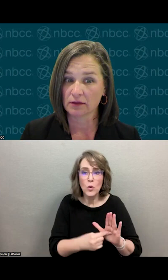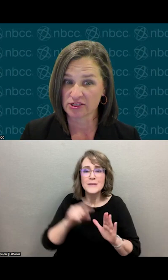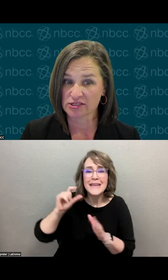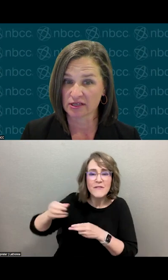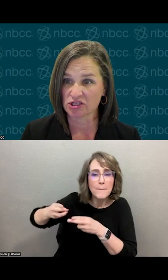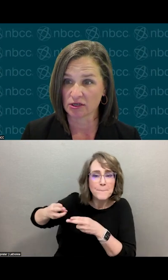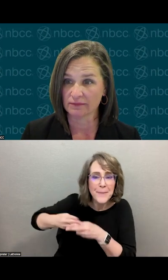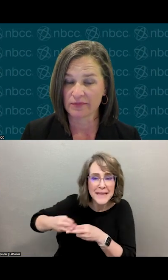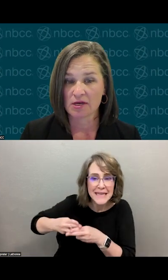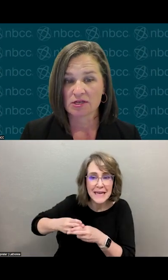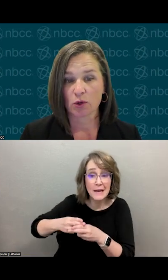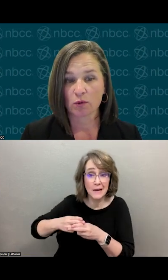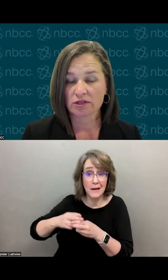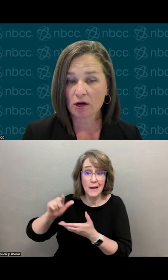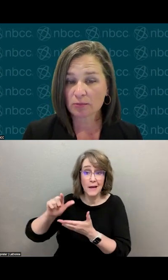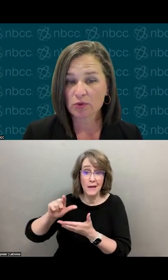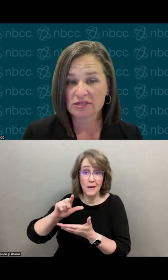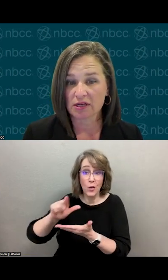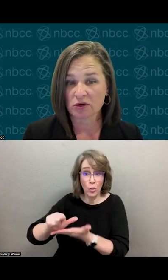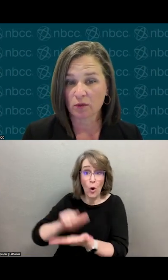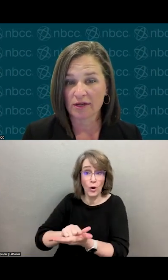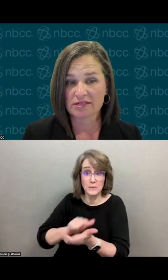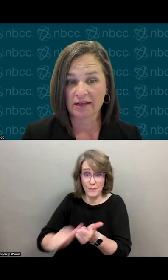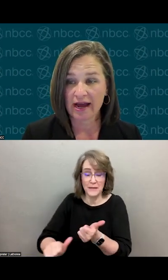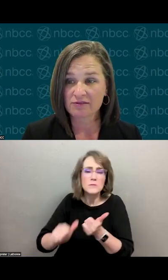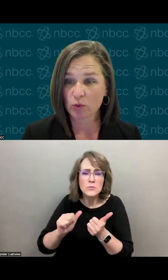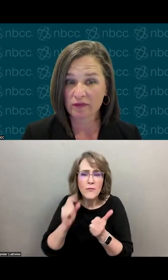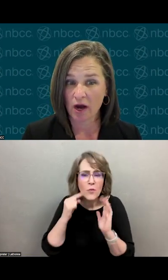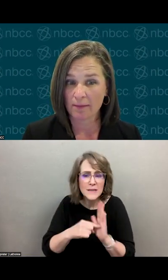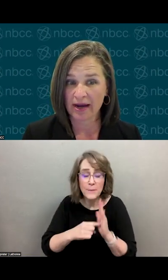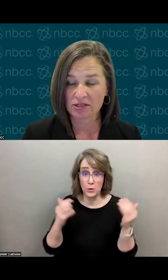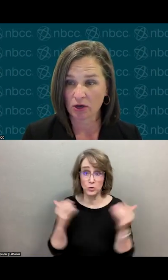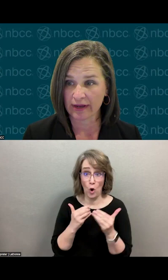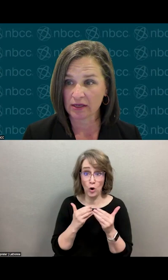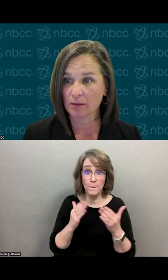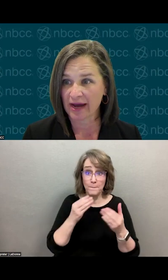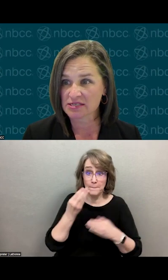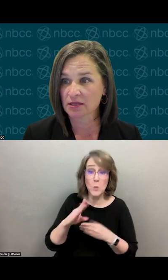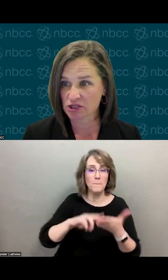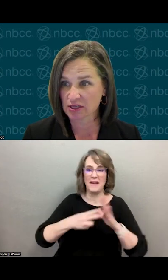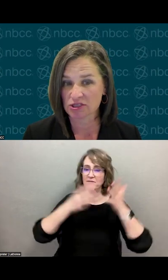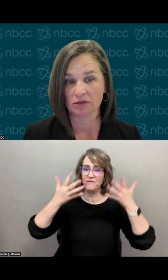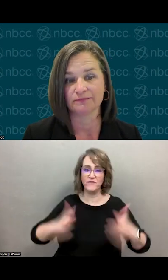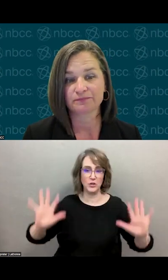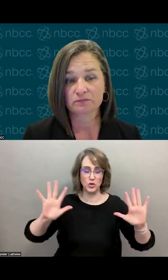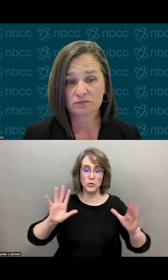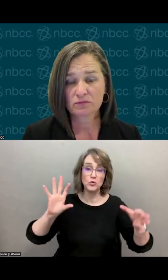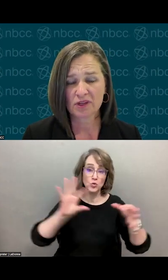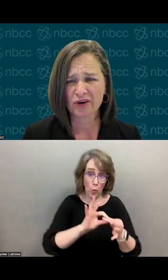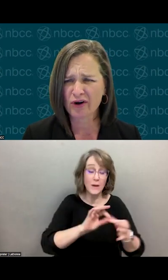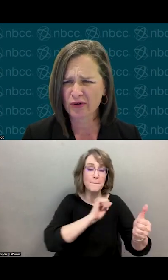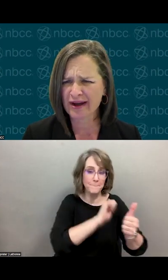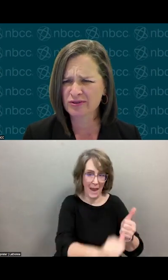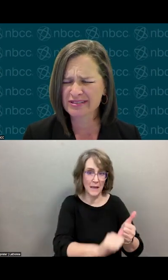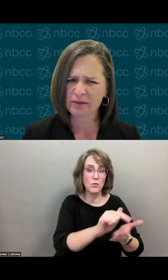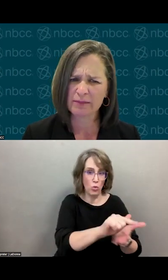pending legislation. So the dark blue states are the ones that have joined the compacts already and passed legislation.